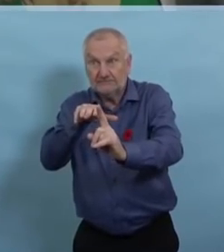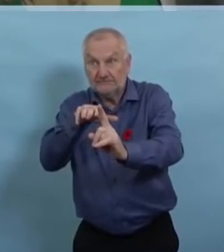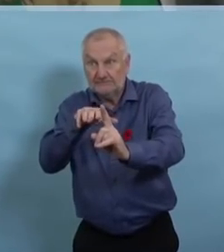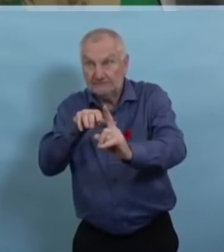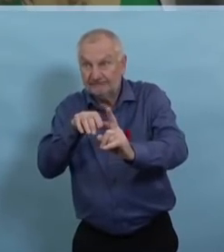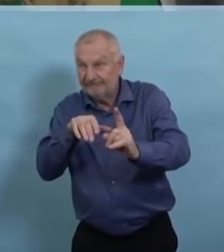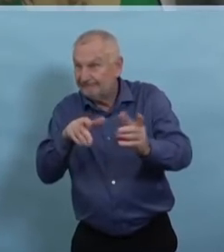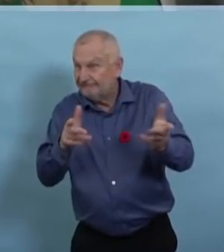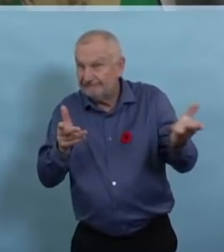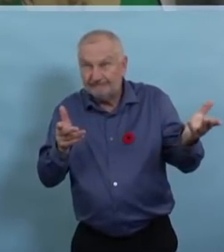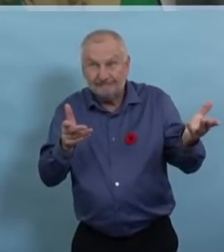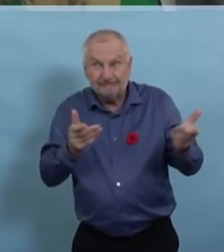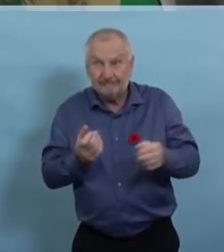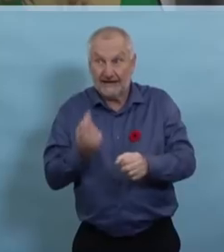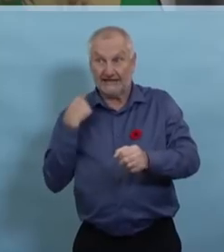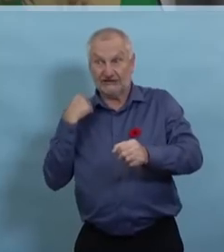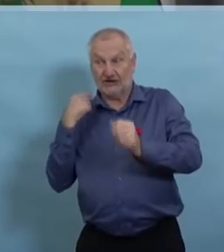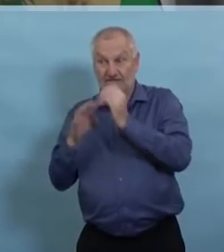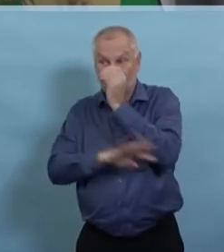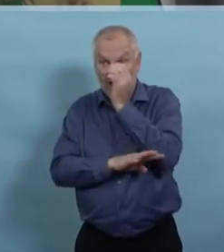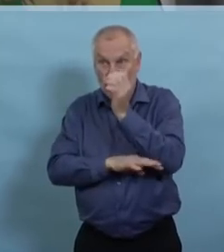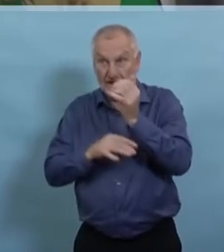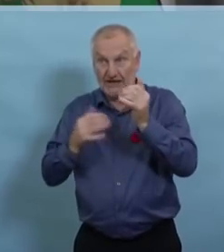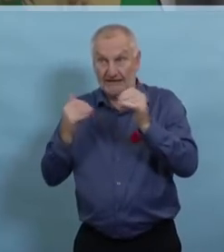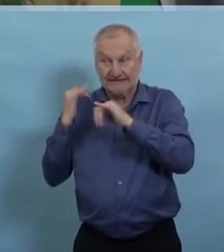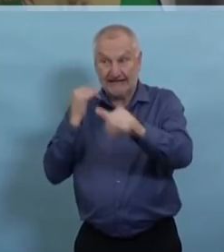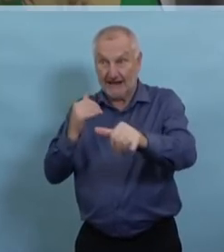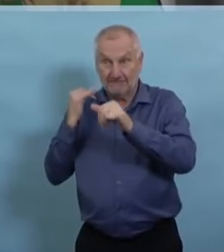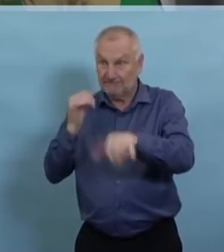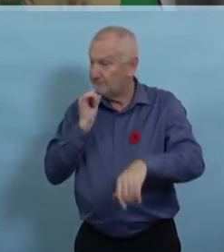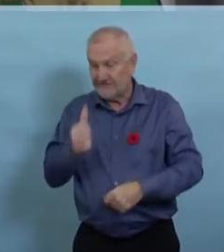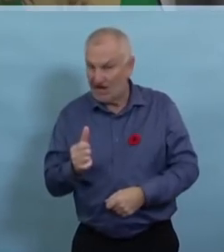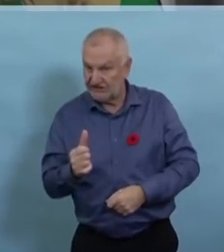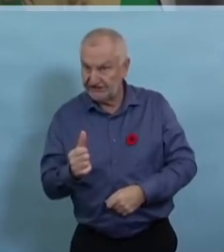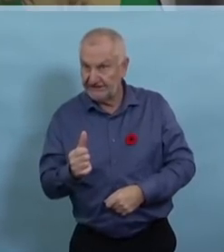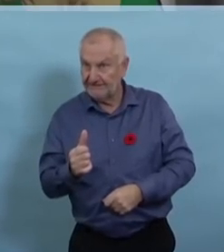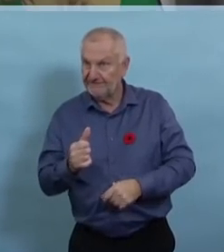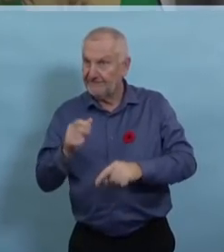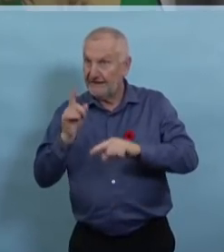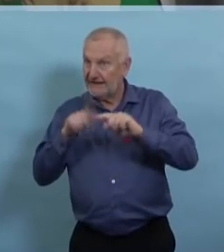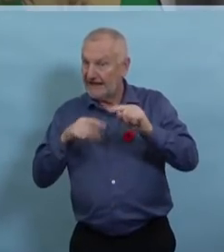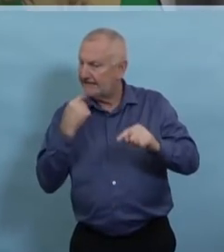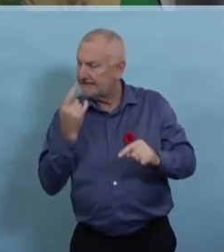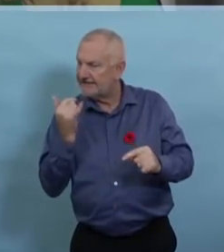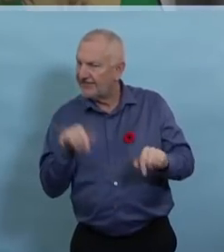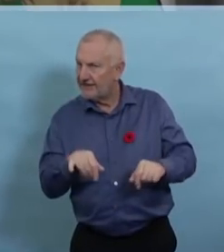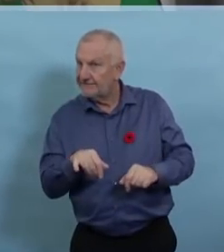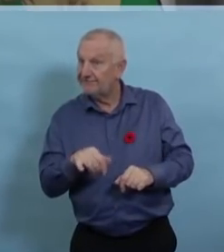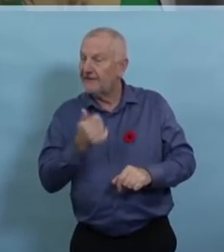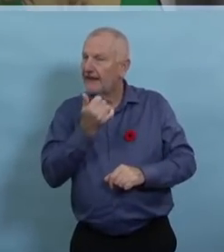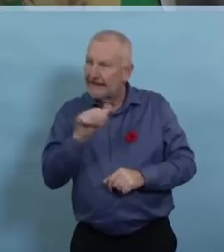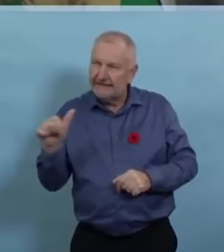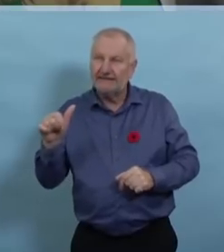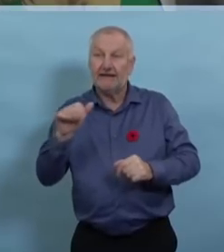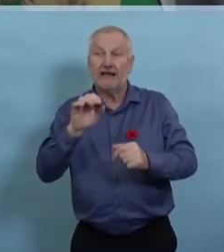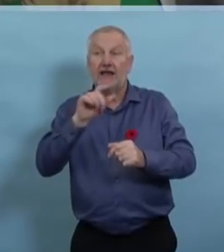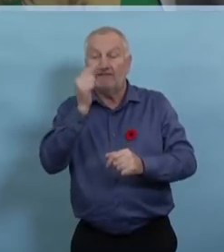cannot say, and I don't think anybody in any level of government can say, that things are going to be as they were,